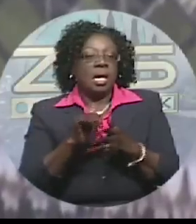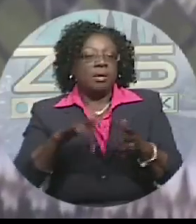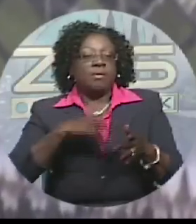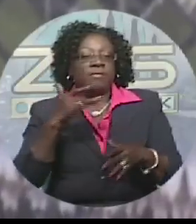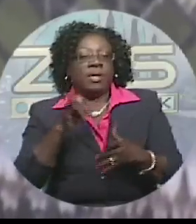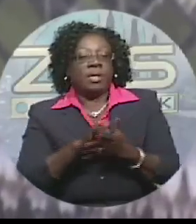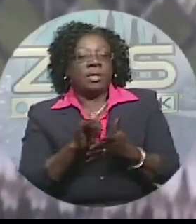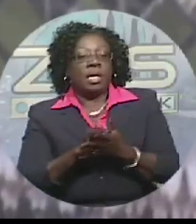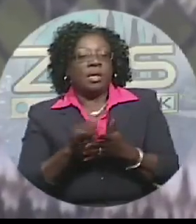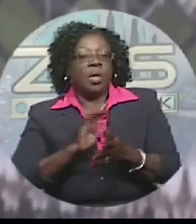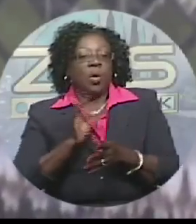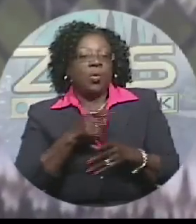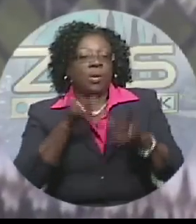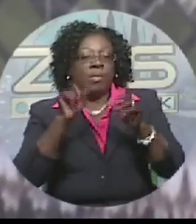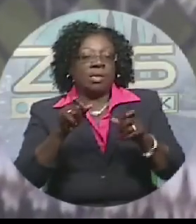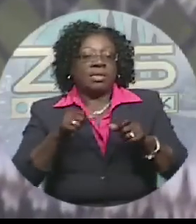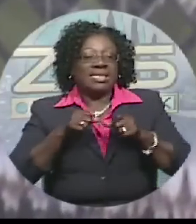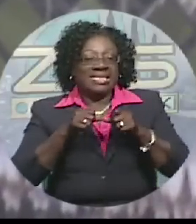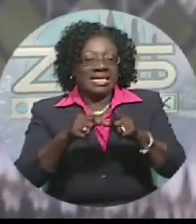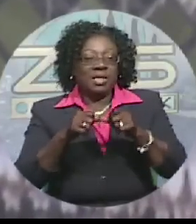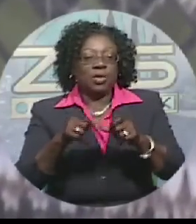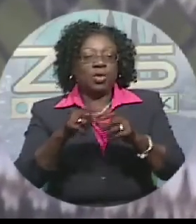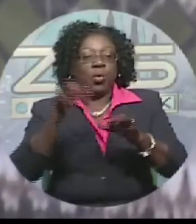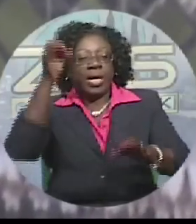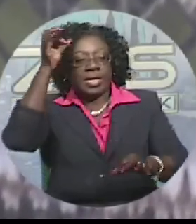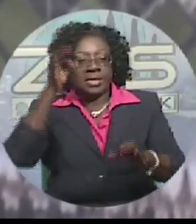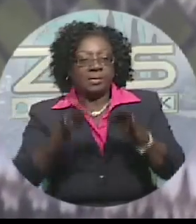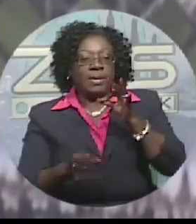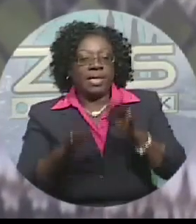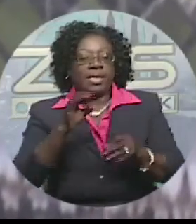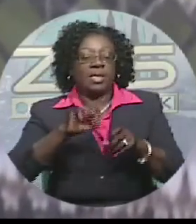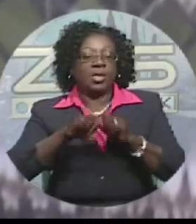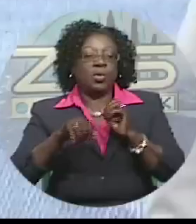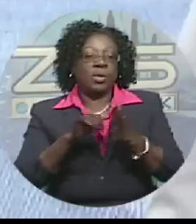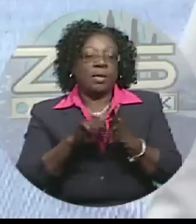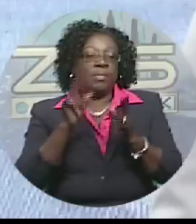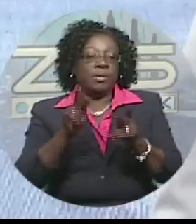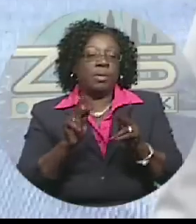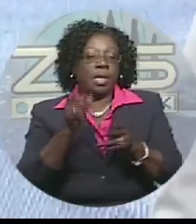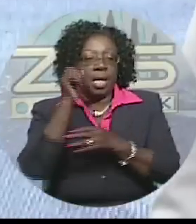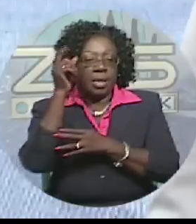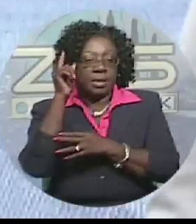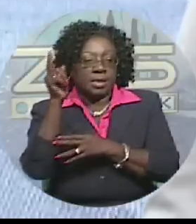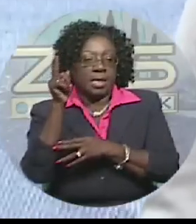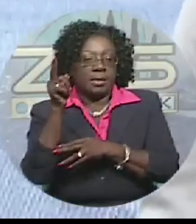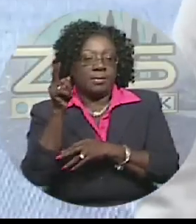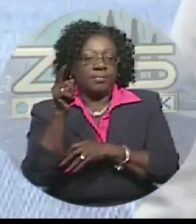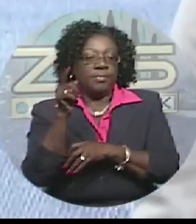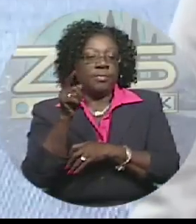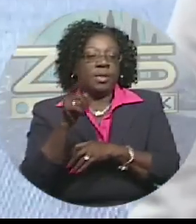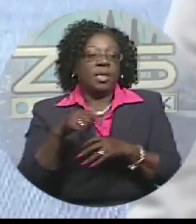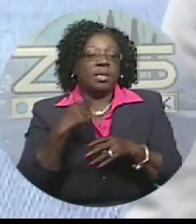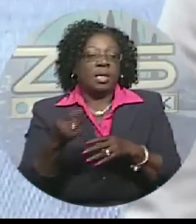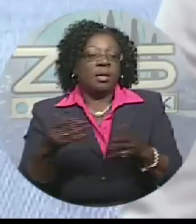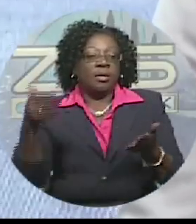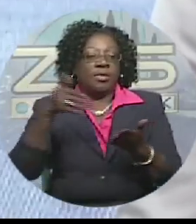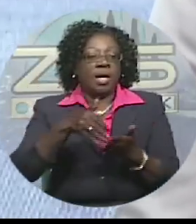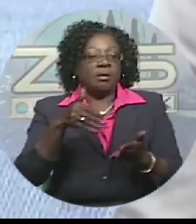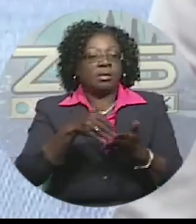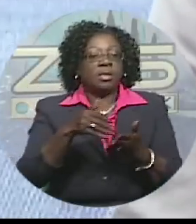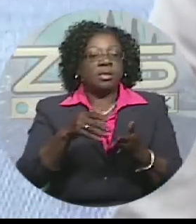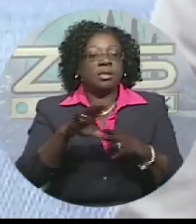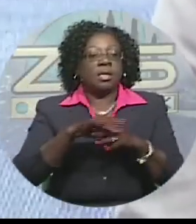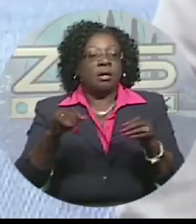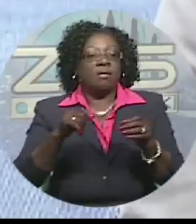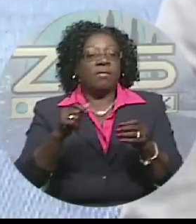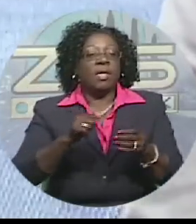just simply must continue to explain what we're doing so people can understand it. Now, already for the year, thousands of illegal immigrants